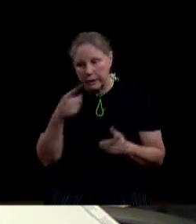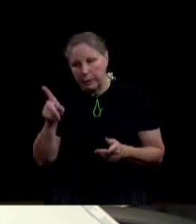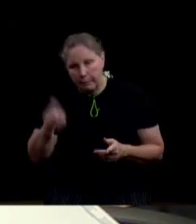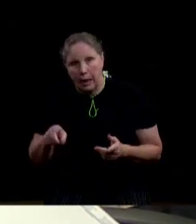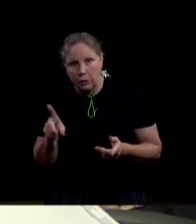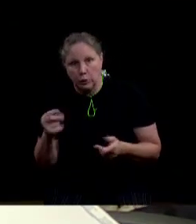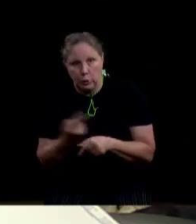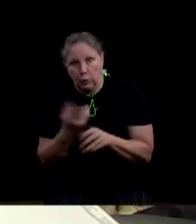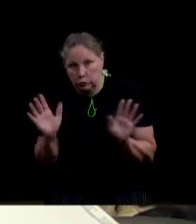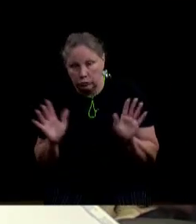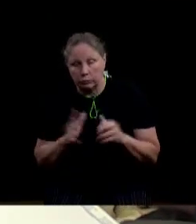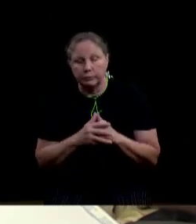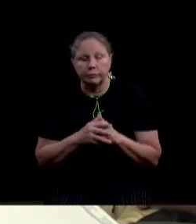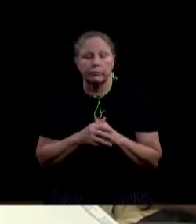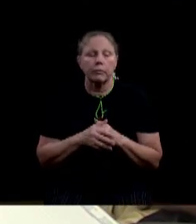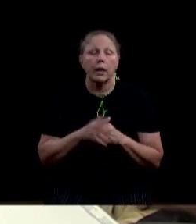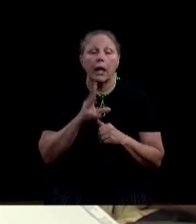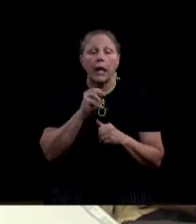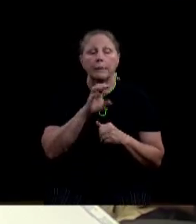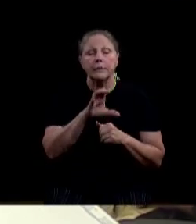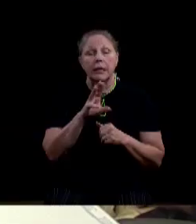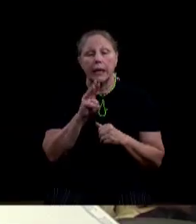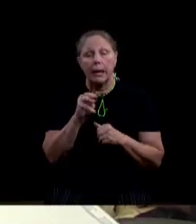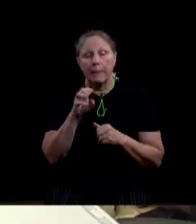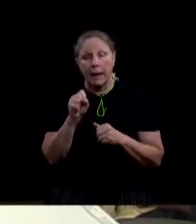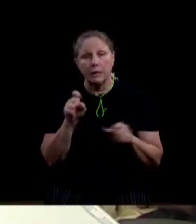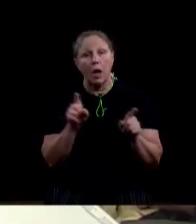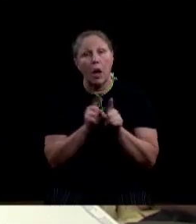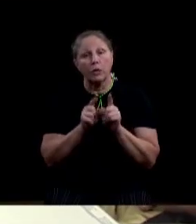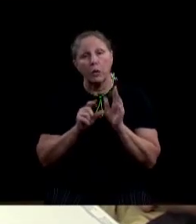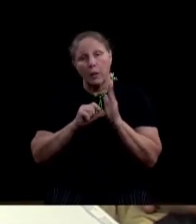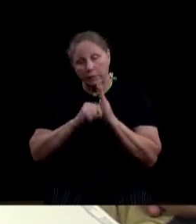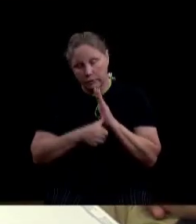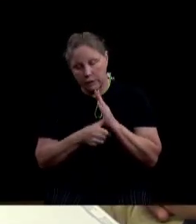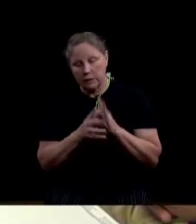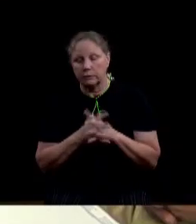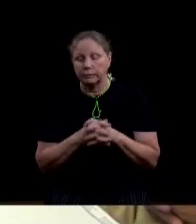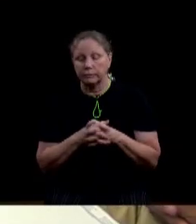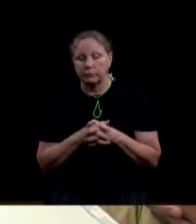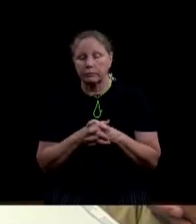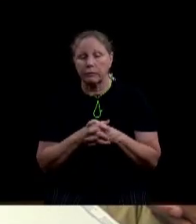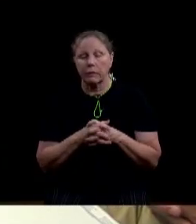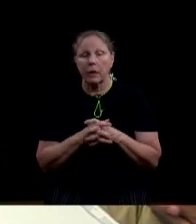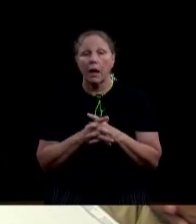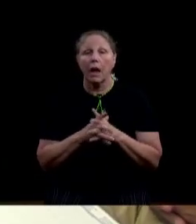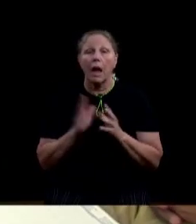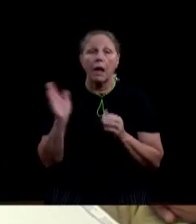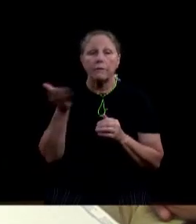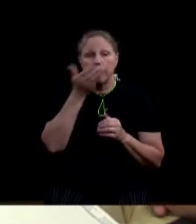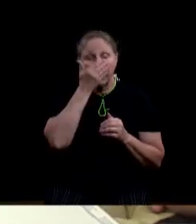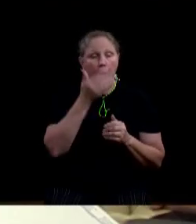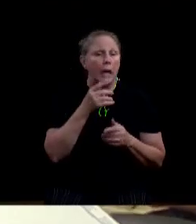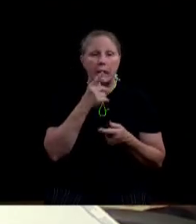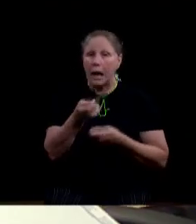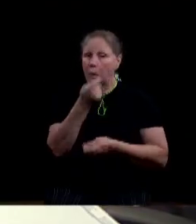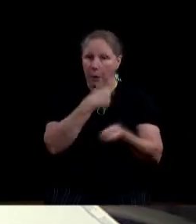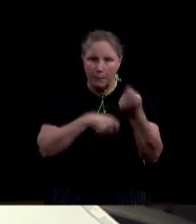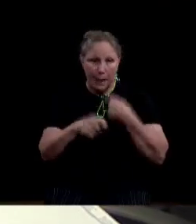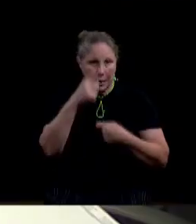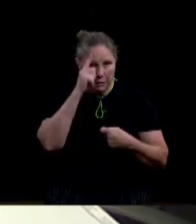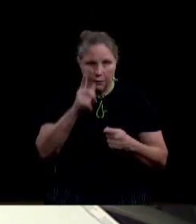also emphasizes that face coverings are not a replacement for physical or social